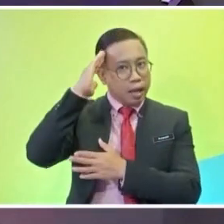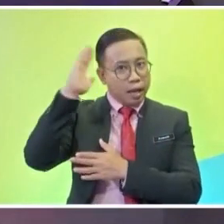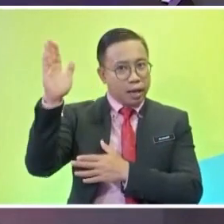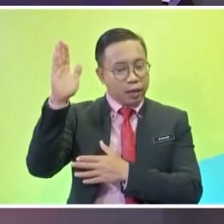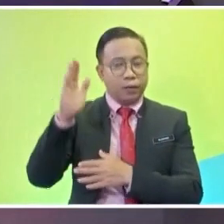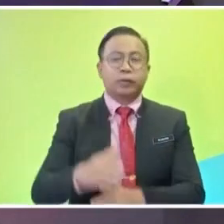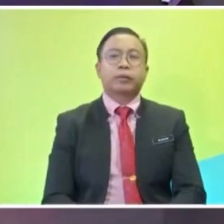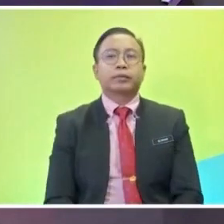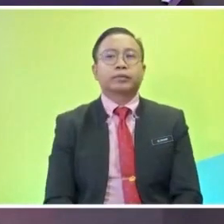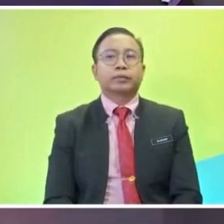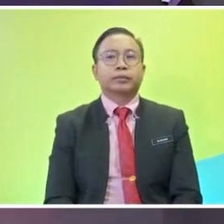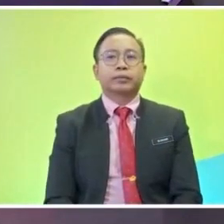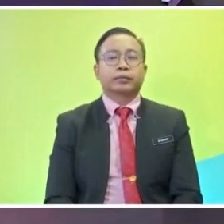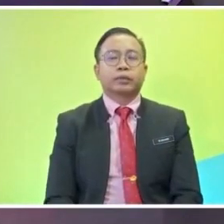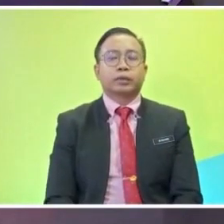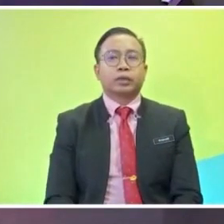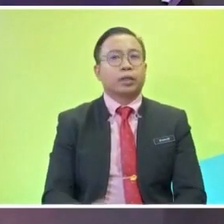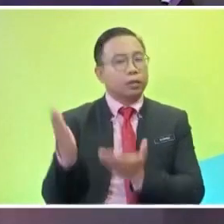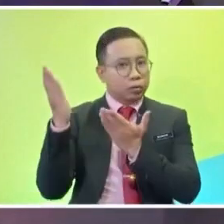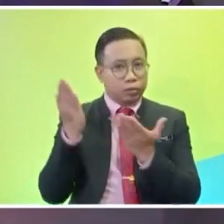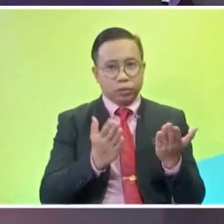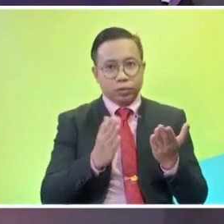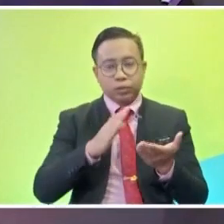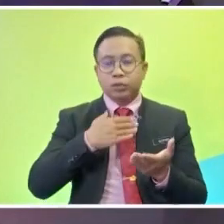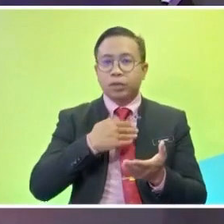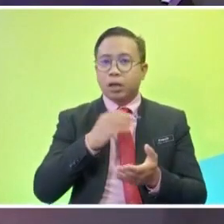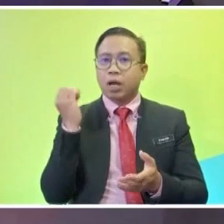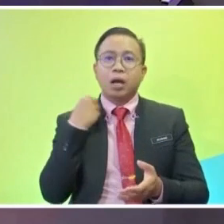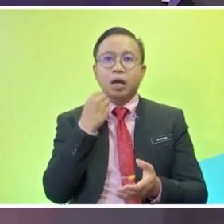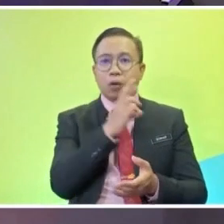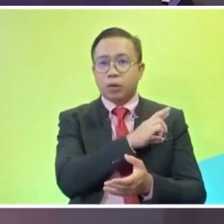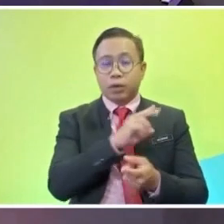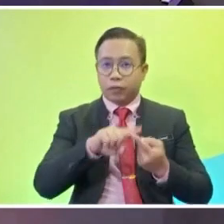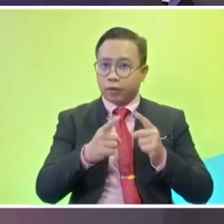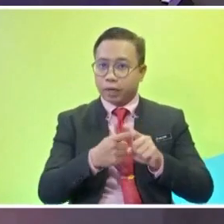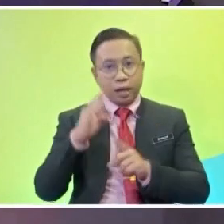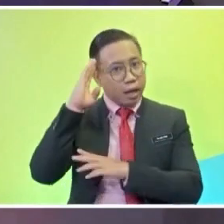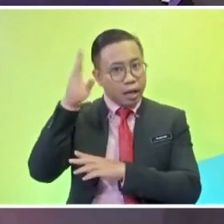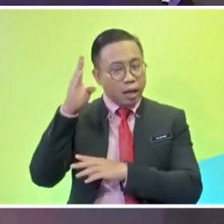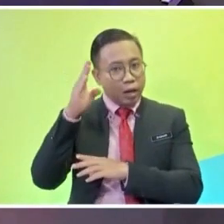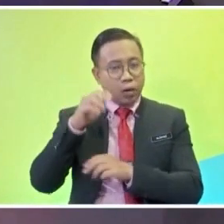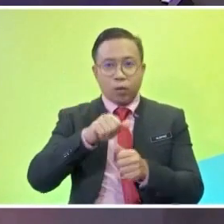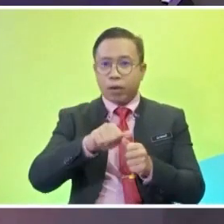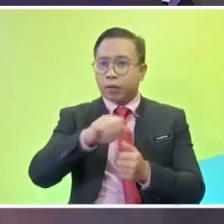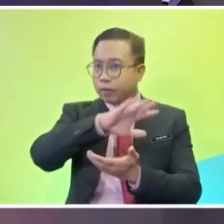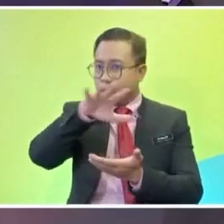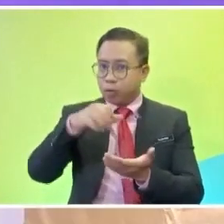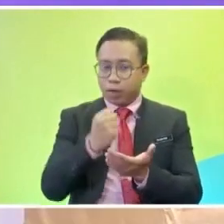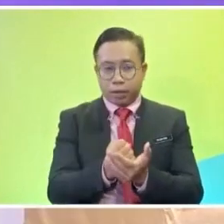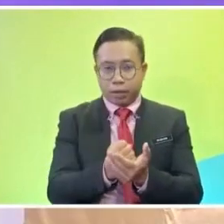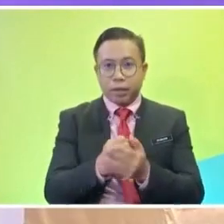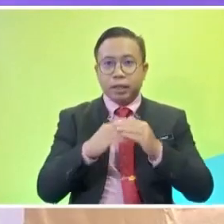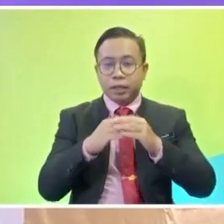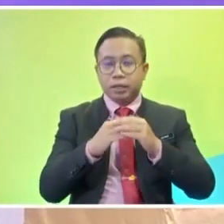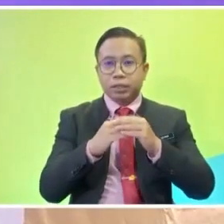are! Wow. Okay, Miss Sylvia, would you like to introduce our friends on Google Meets? Go ahead. Okay, so hello everyone, my name is Miss Sylvia and I'm an English teacher